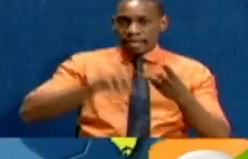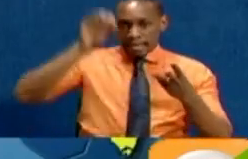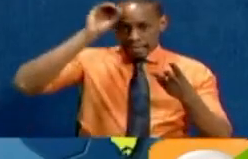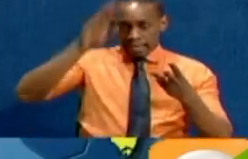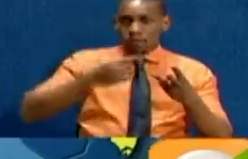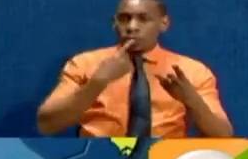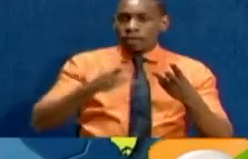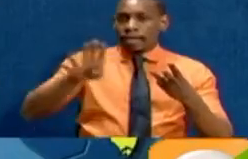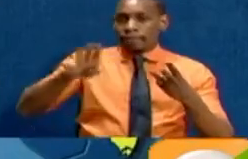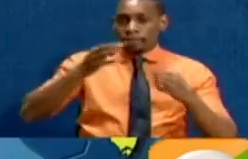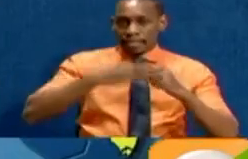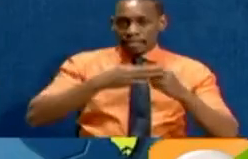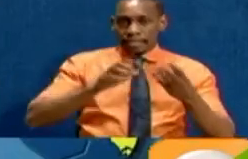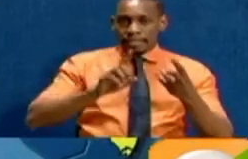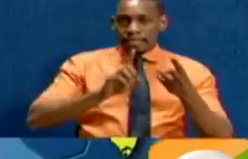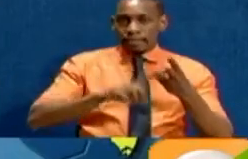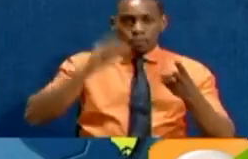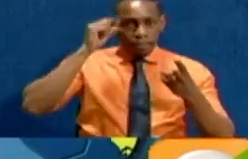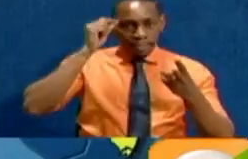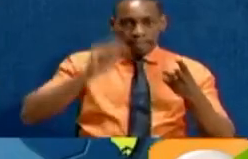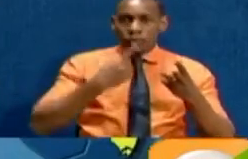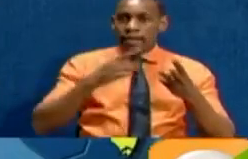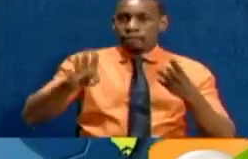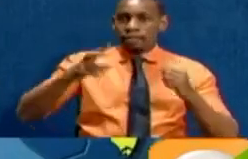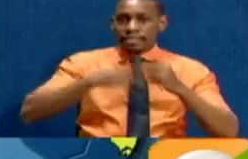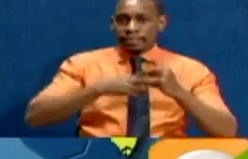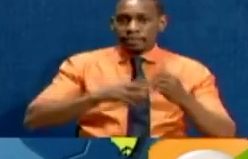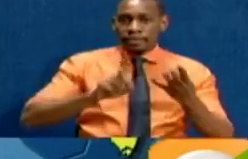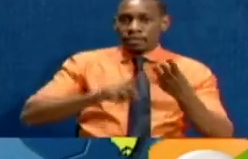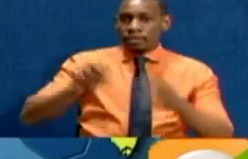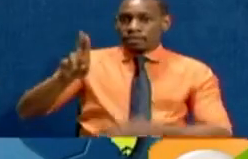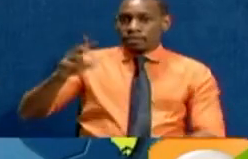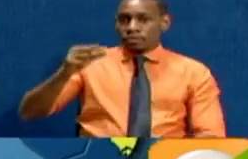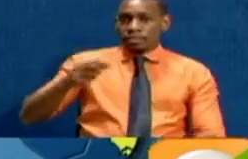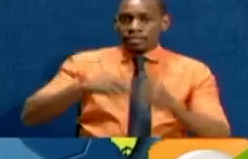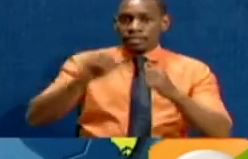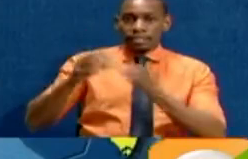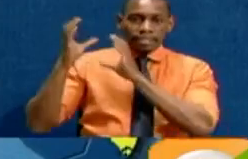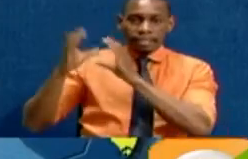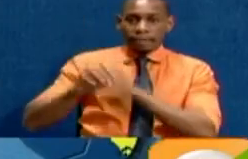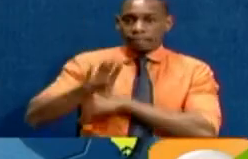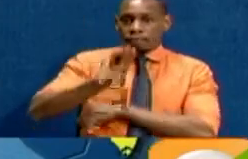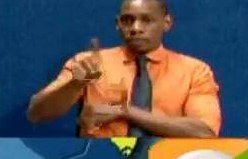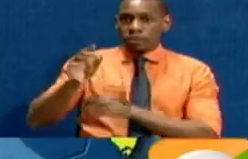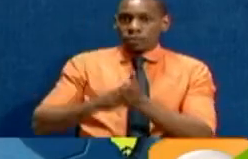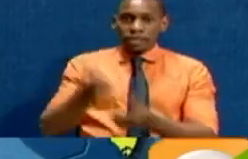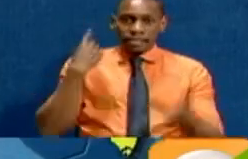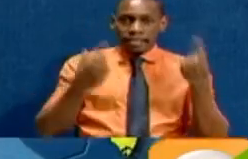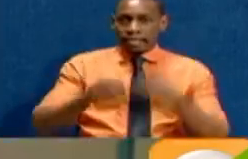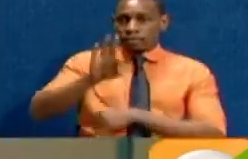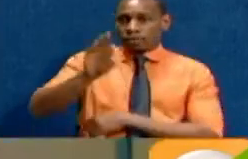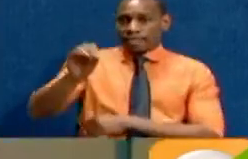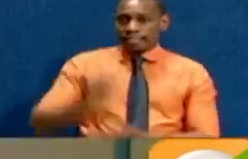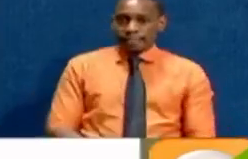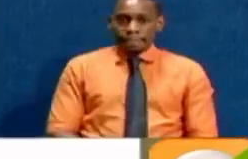Kiambu 148, Mombasa 147, Uasin Gishu 60, Kilifi 41, and Kericho